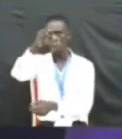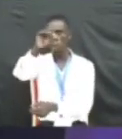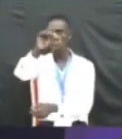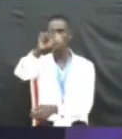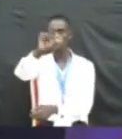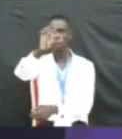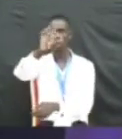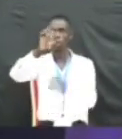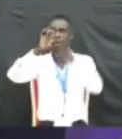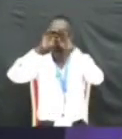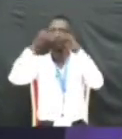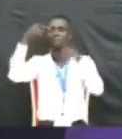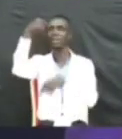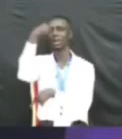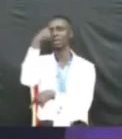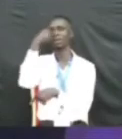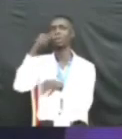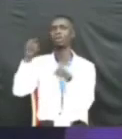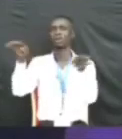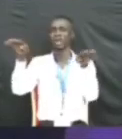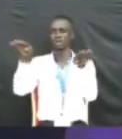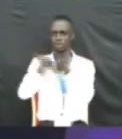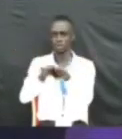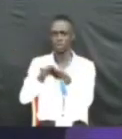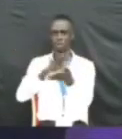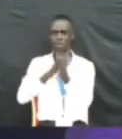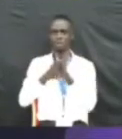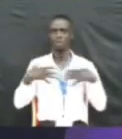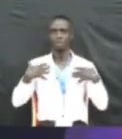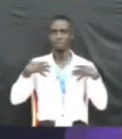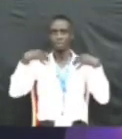any surgical procedure. To God be all the glory.